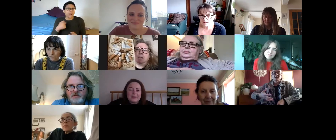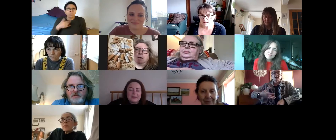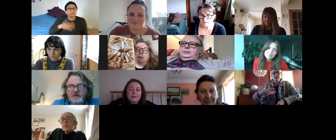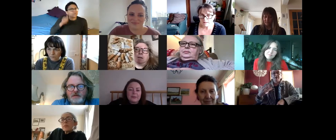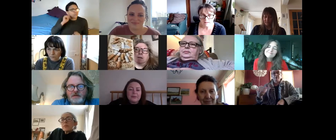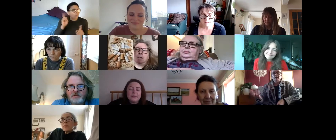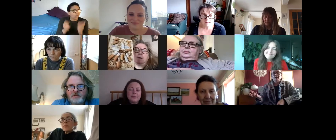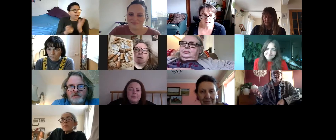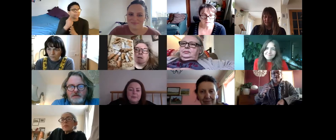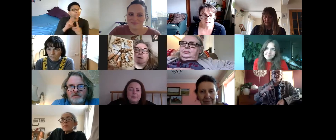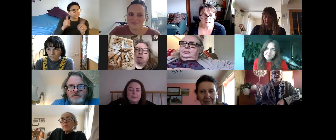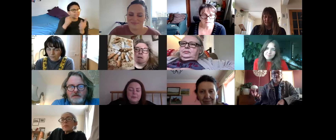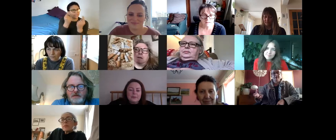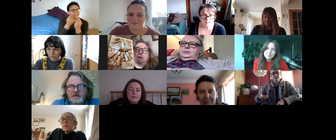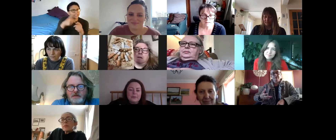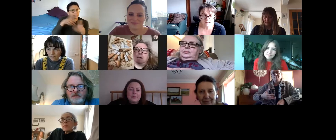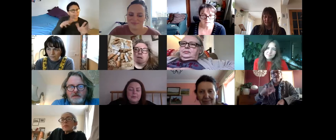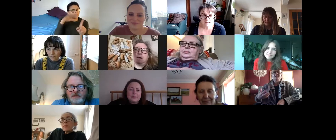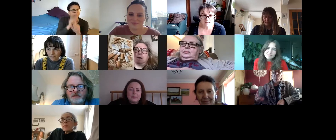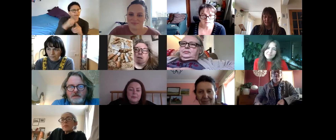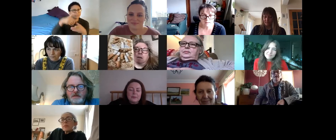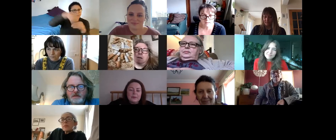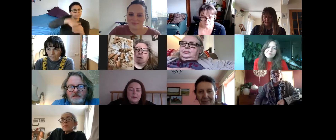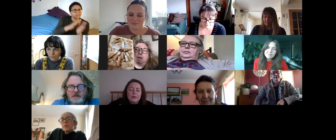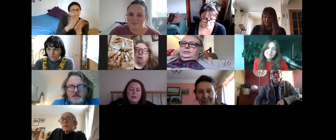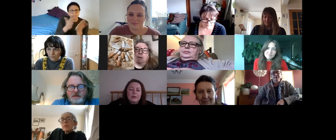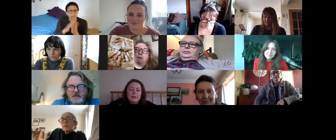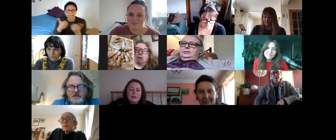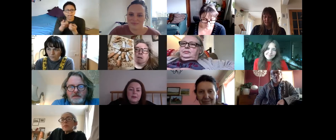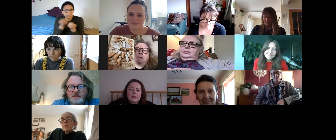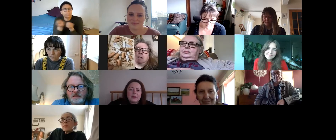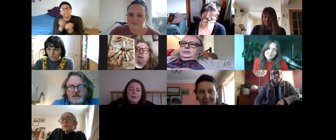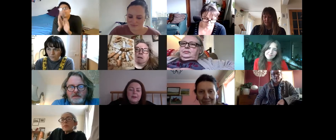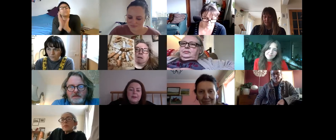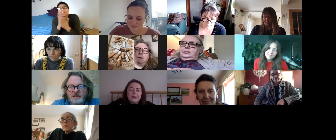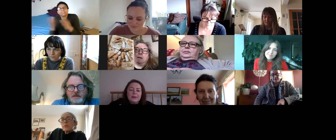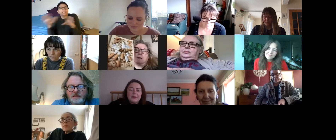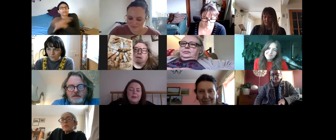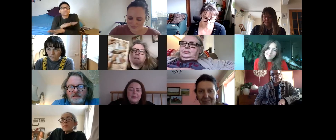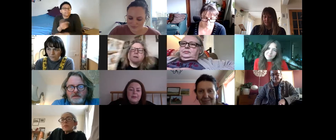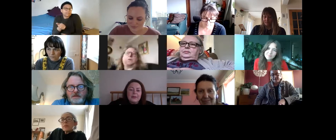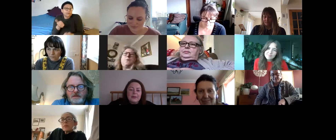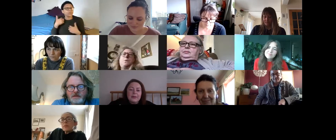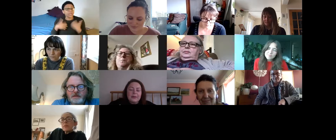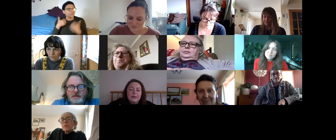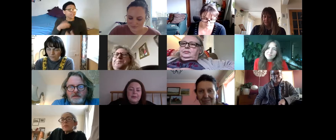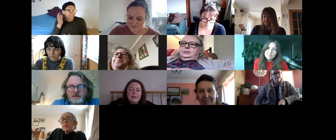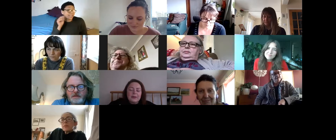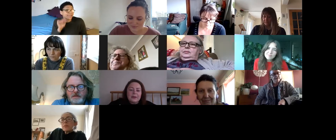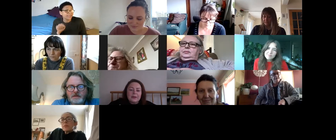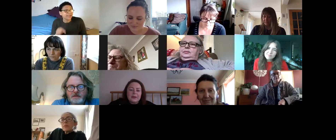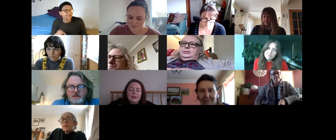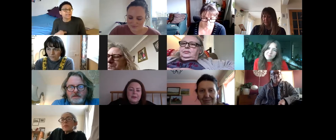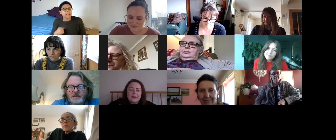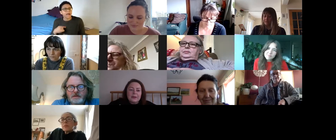artifact, and how do you kind of, manage all of that? So that was kind of really interesting to hear. I mean, I felt like they're